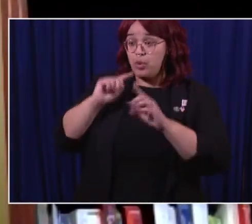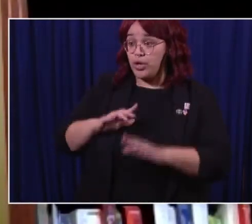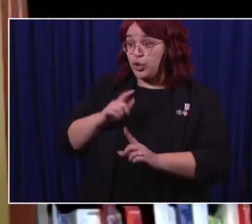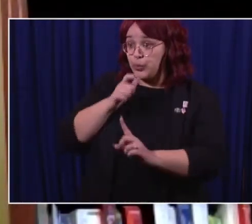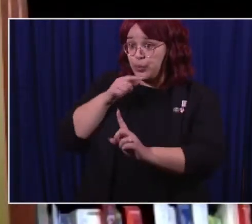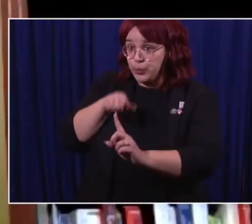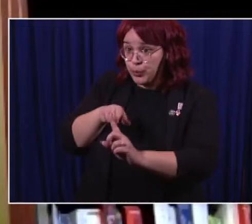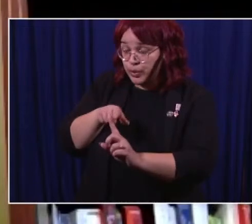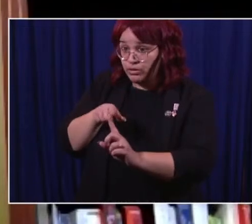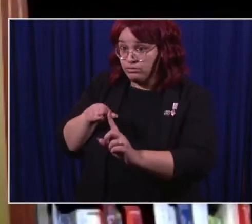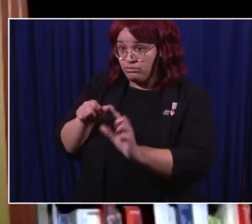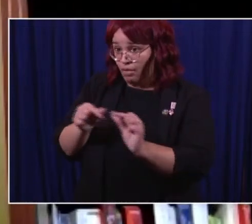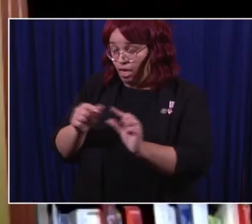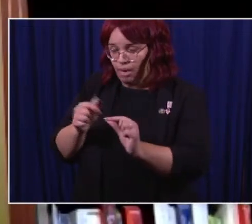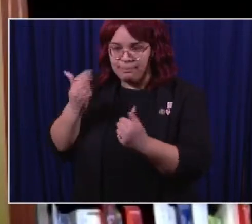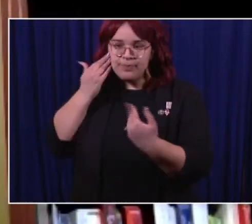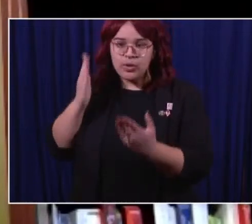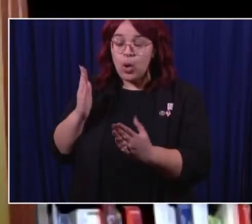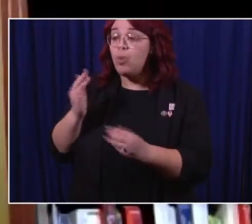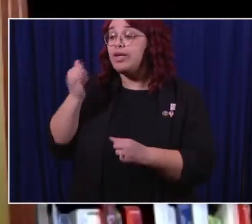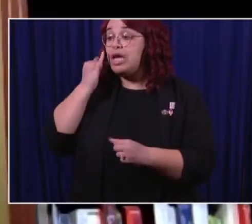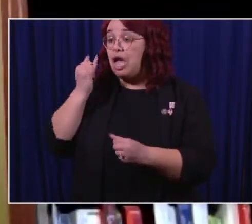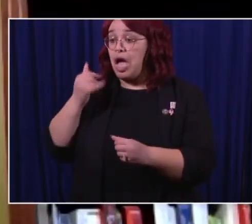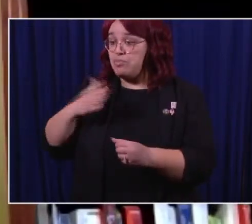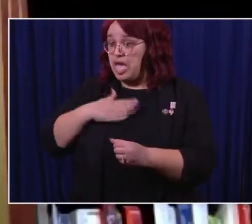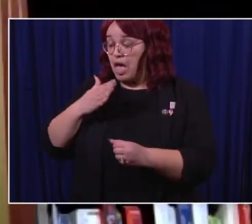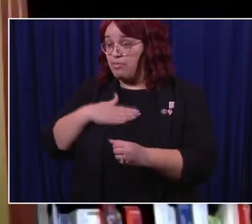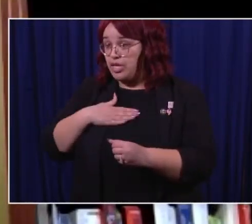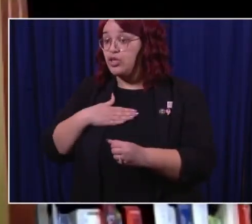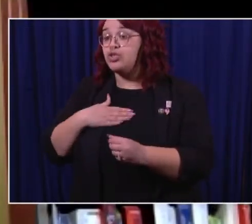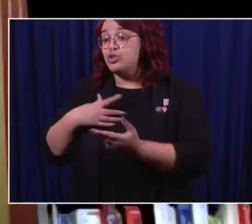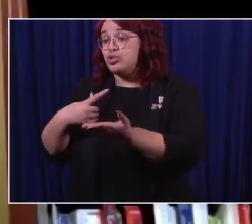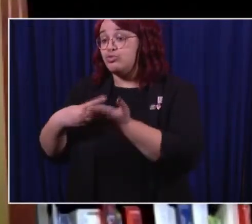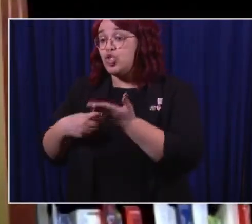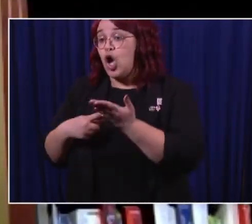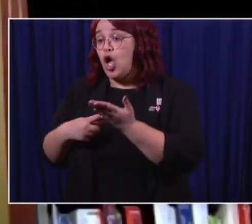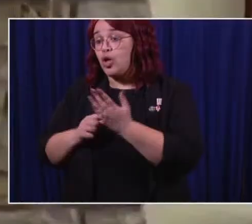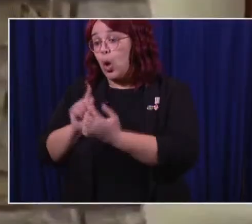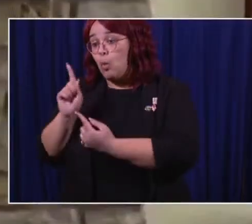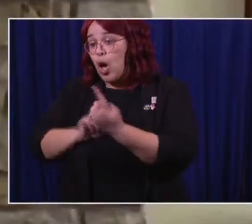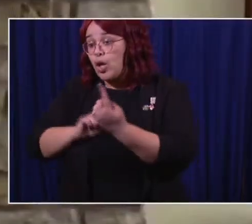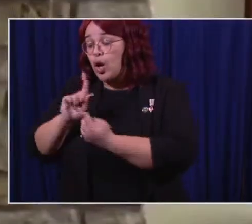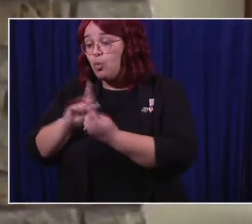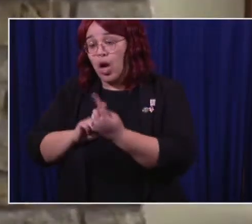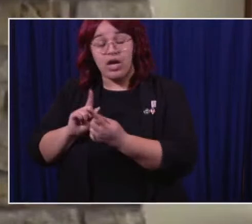The hotline is up and running and our call center is open. Okay.